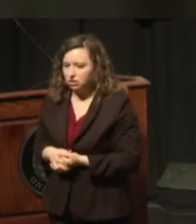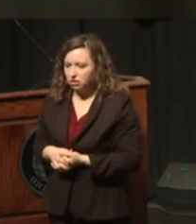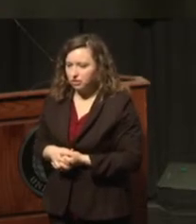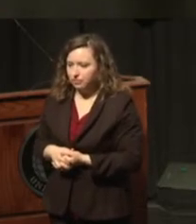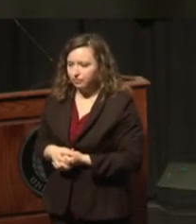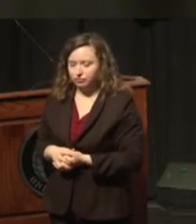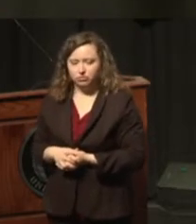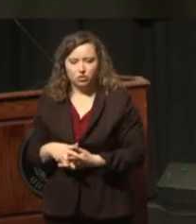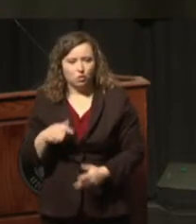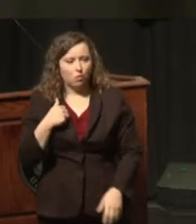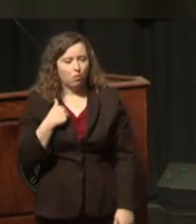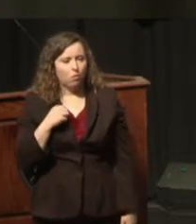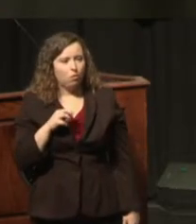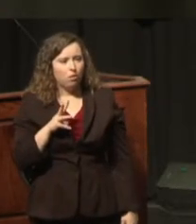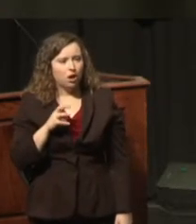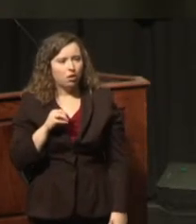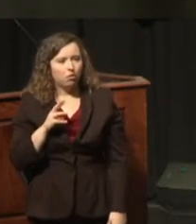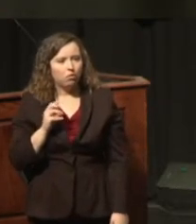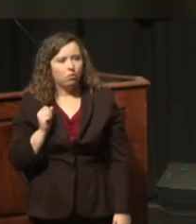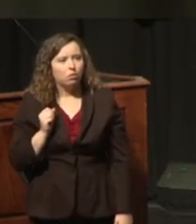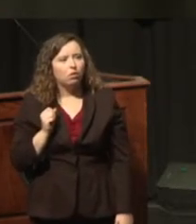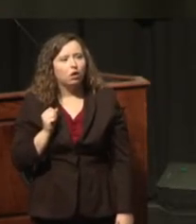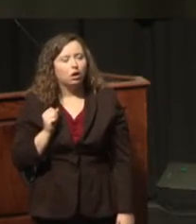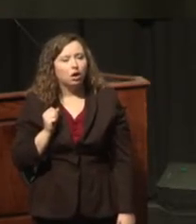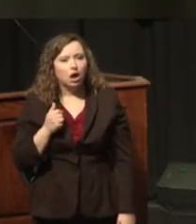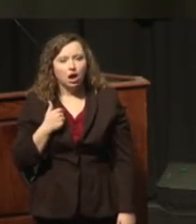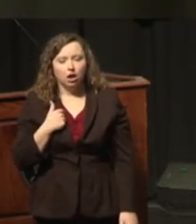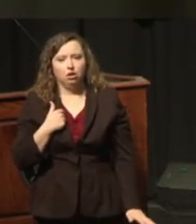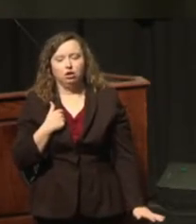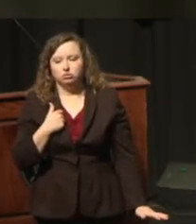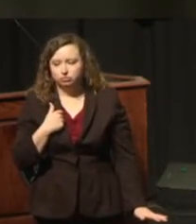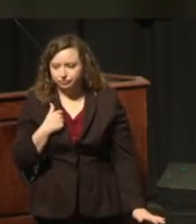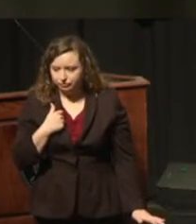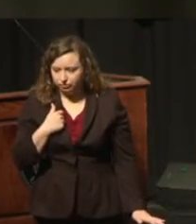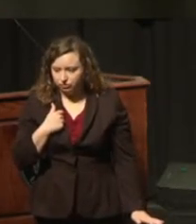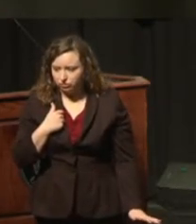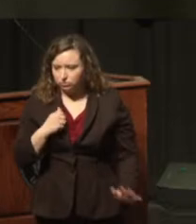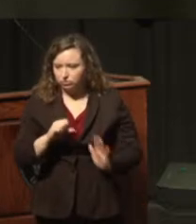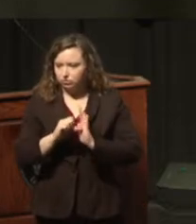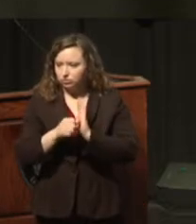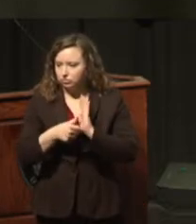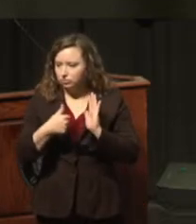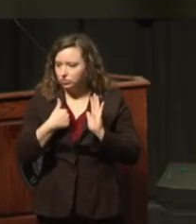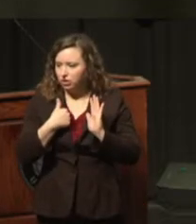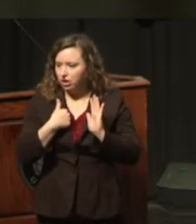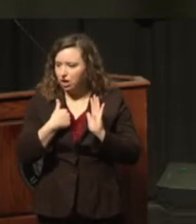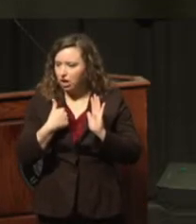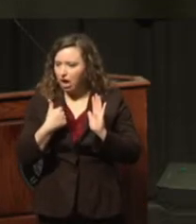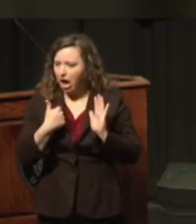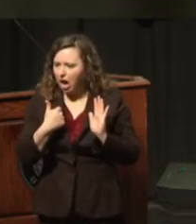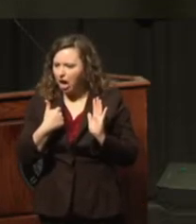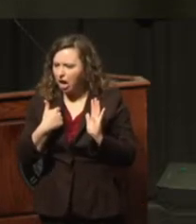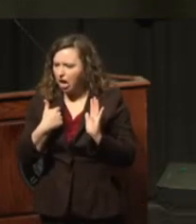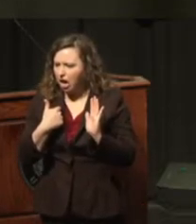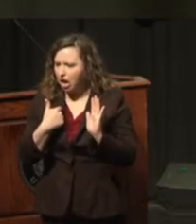Wow. That brings tears to your eyes, to mine. I'm like, I'm not going to stop